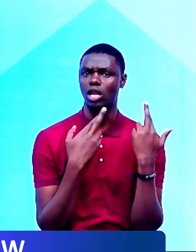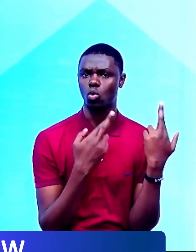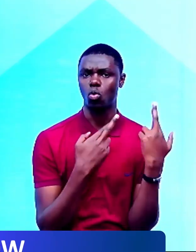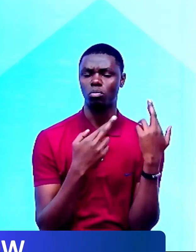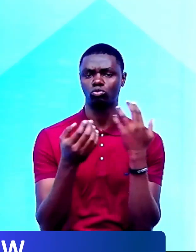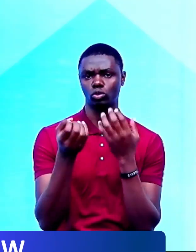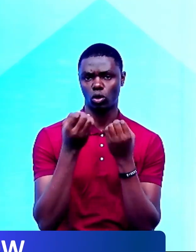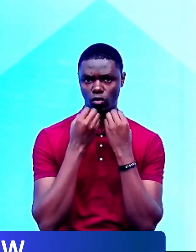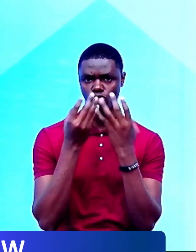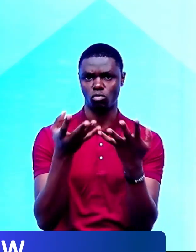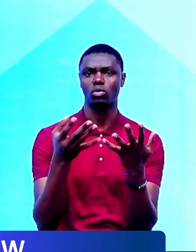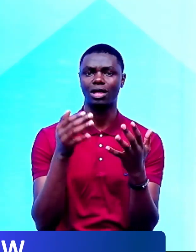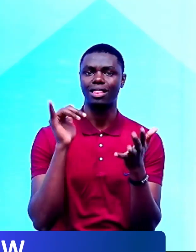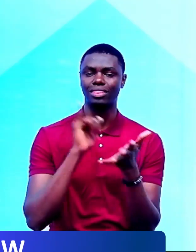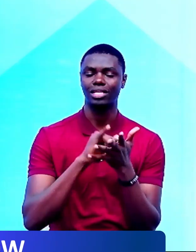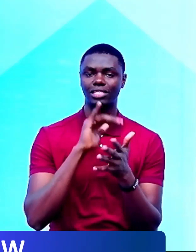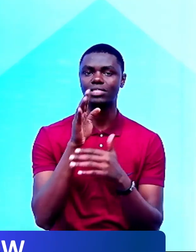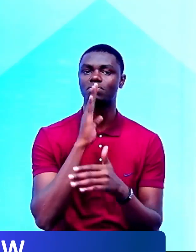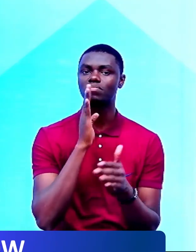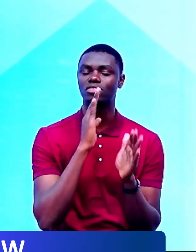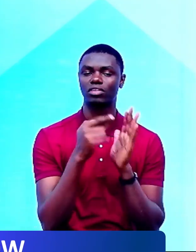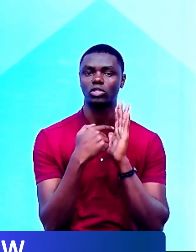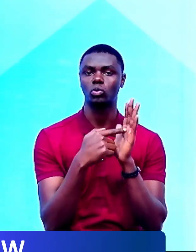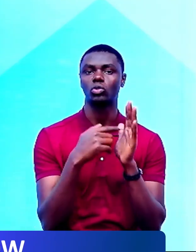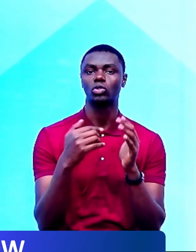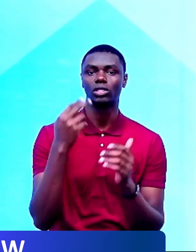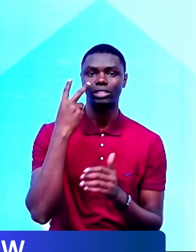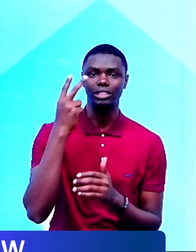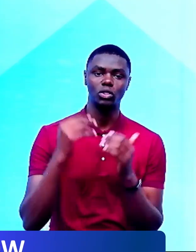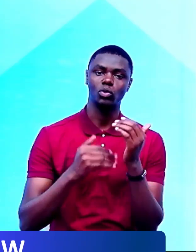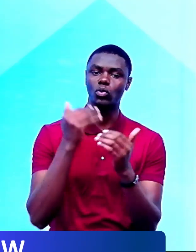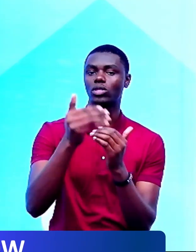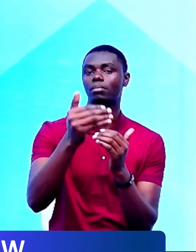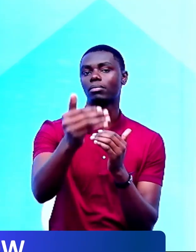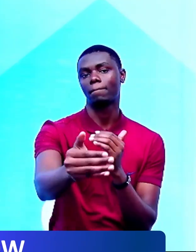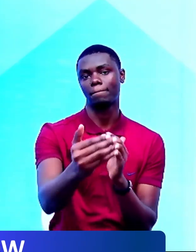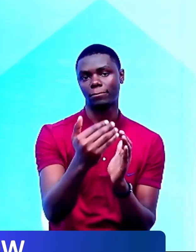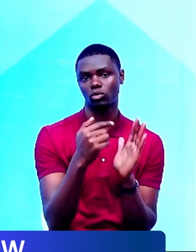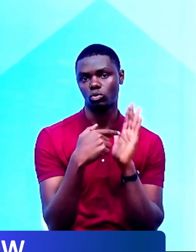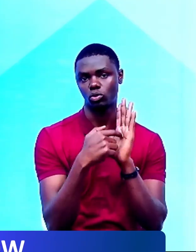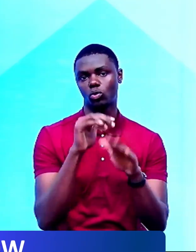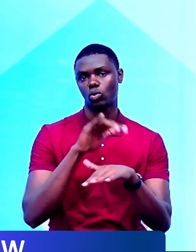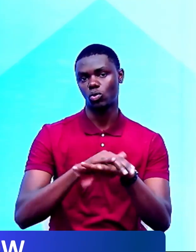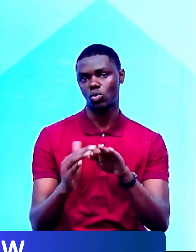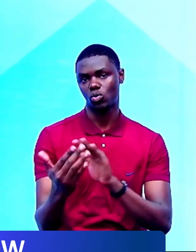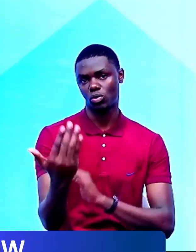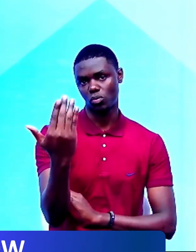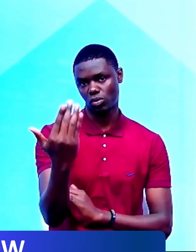That is all we have prepared for you. See you on the subsequent shows. Good morning.